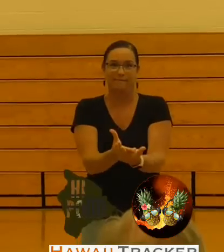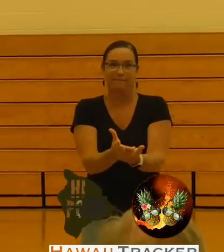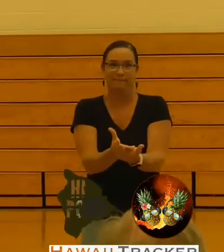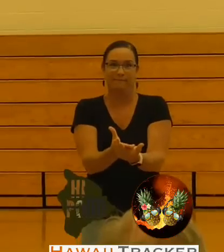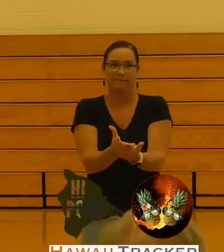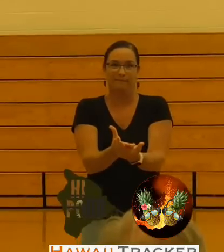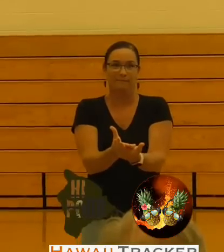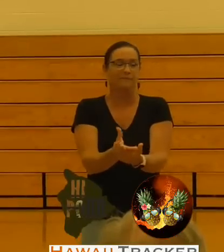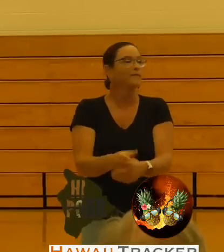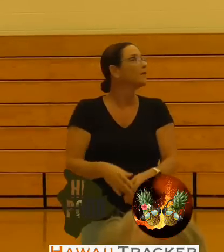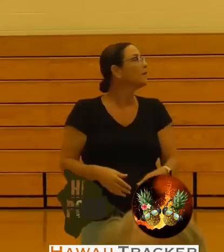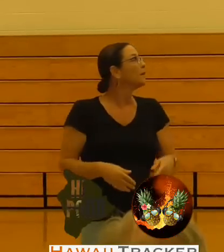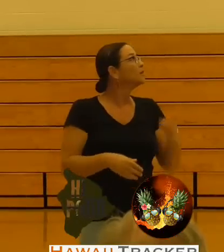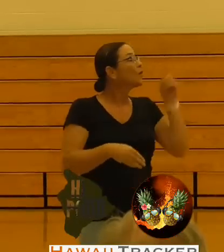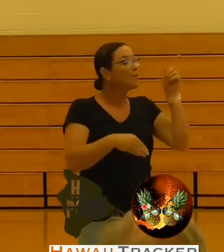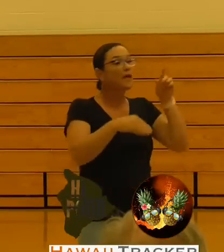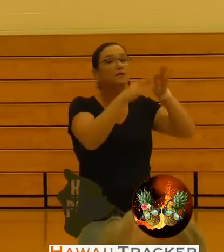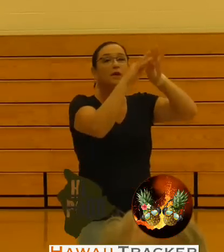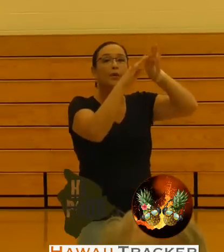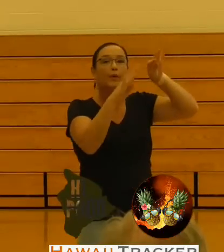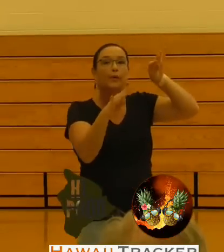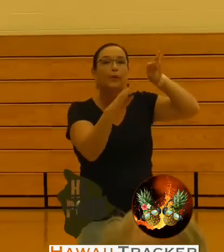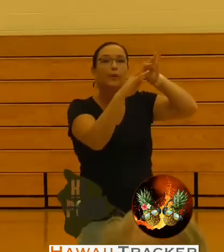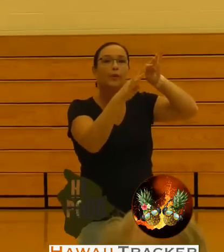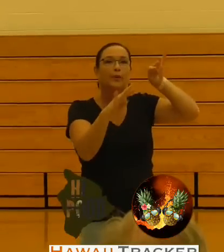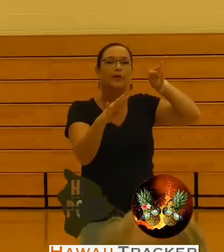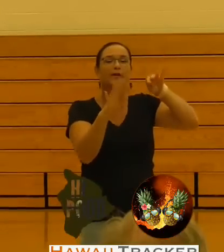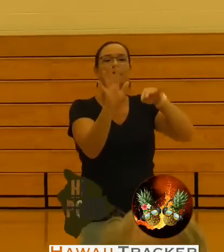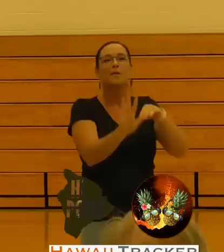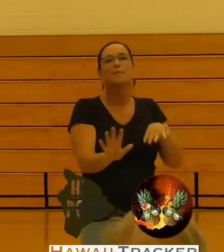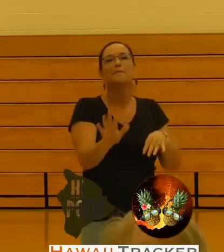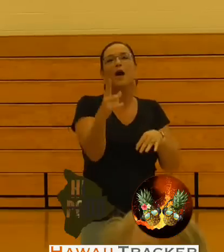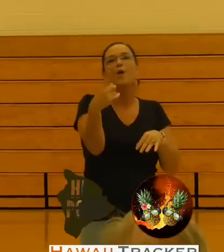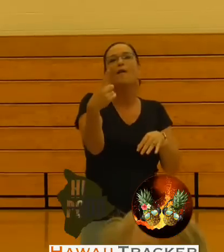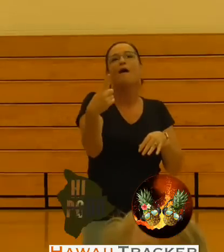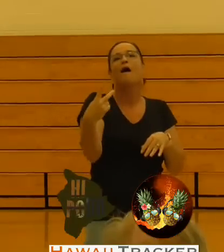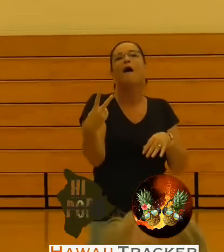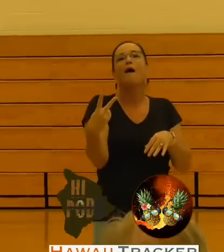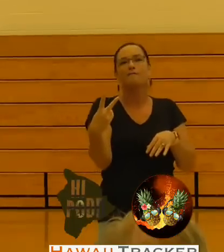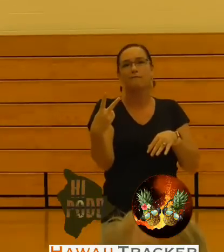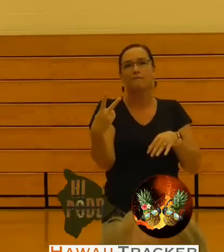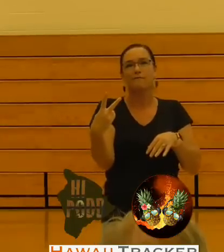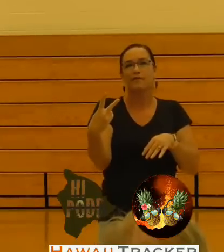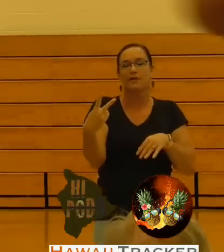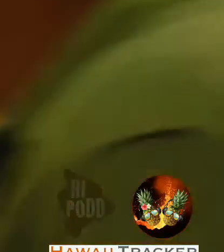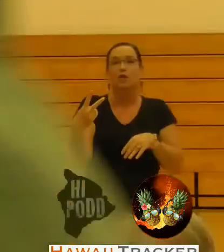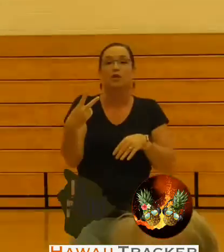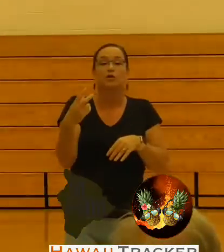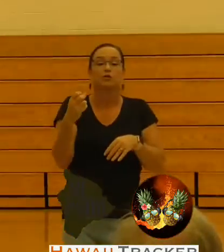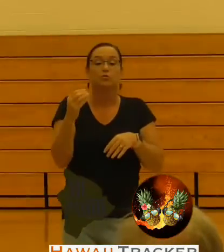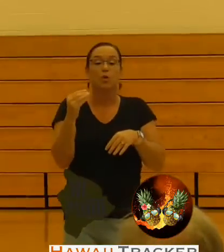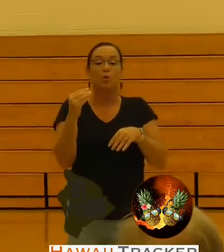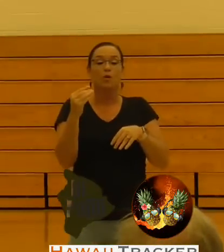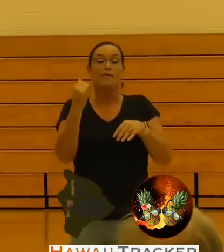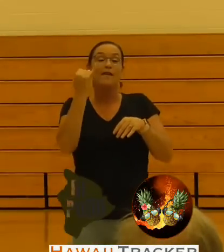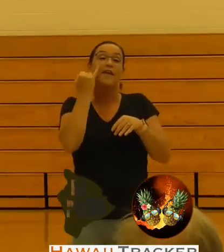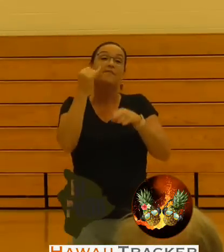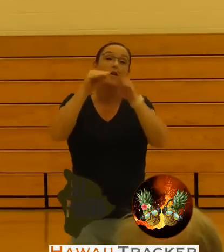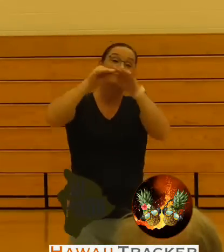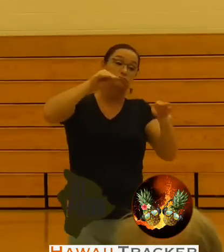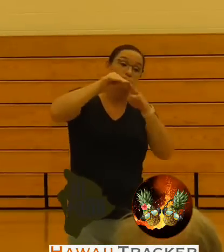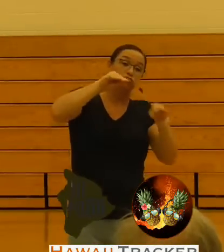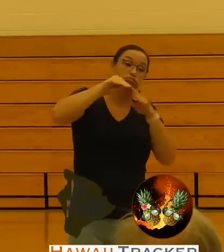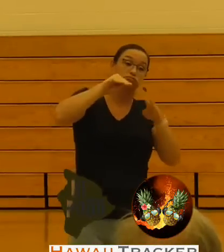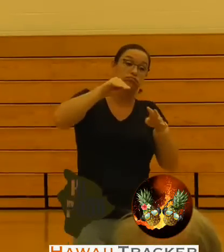The productivity of this area is about half of what the daily productivity is for the southwest rift